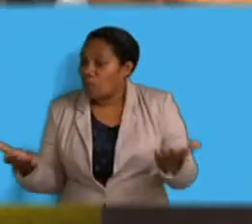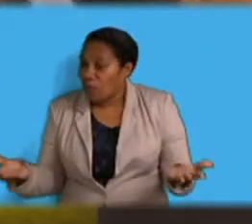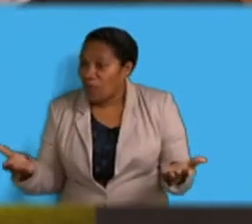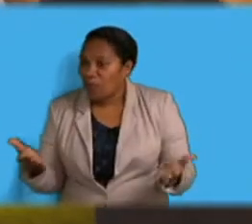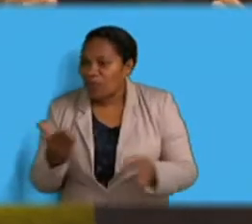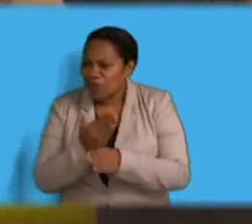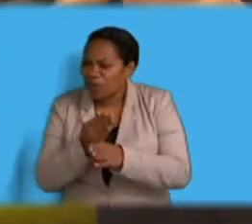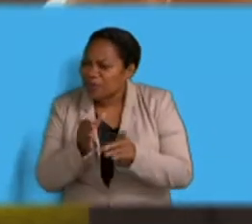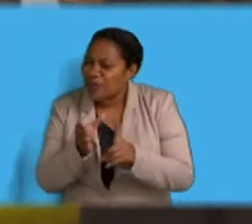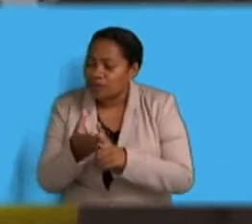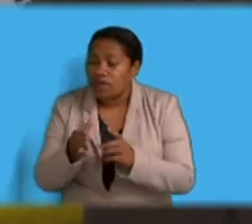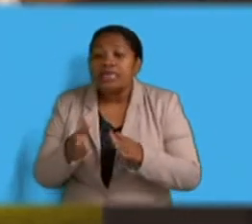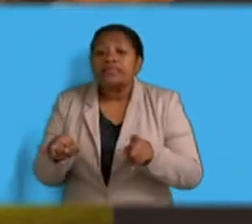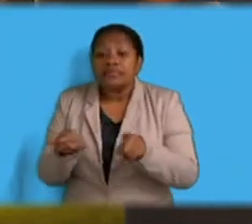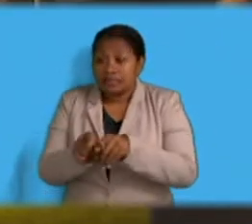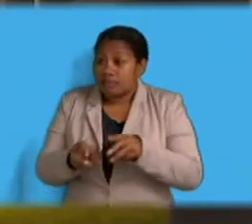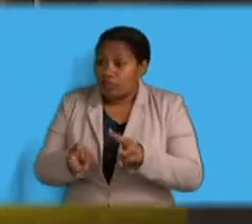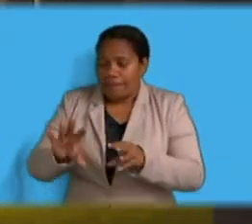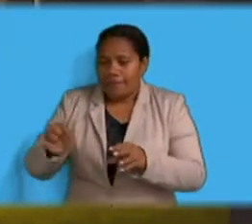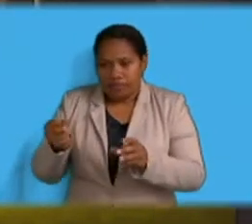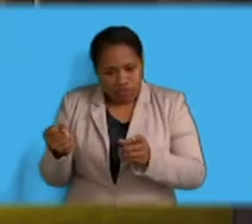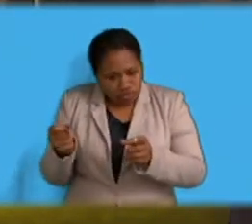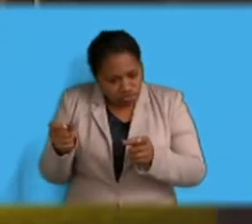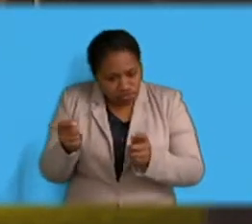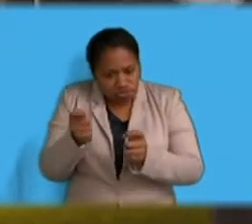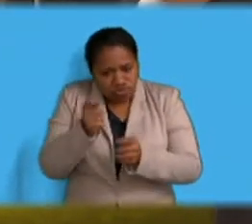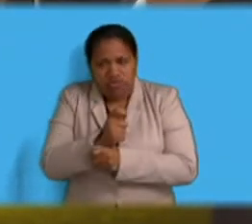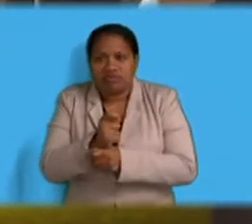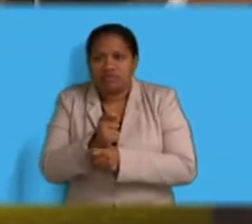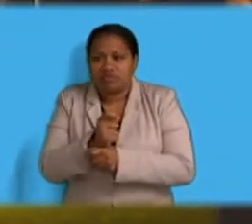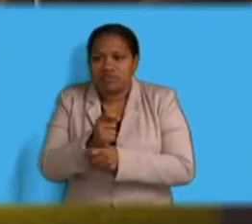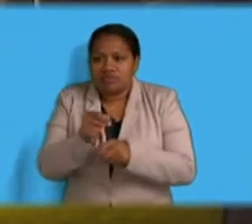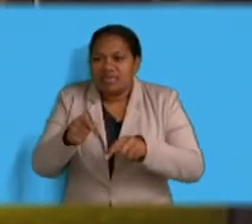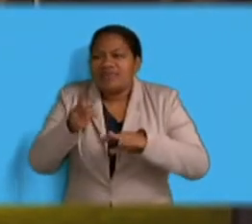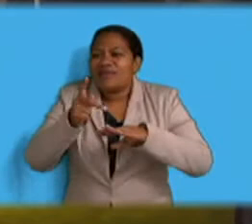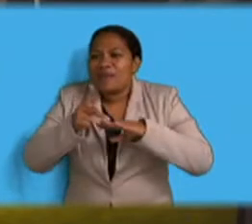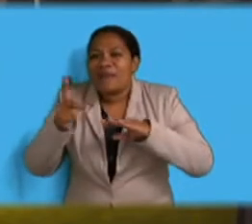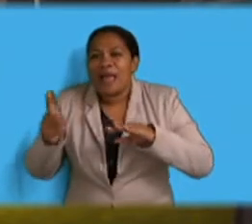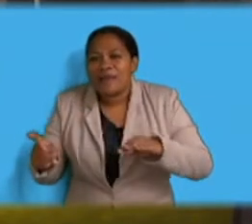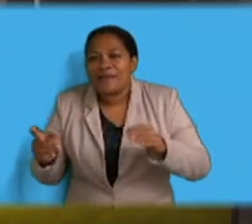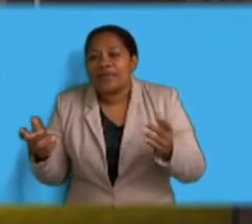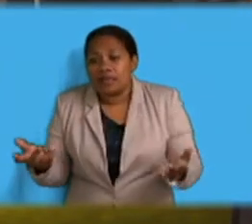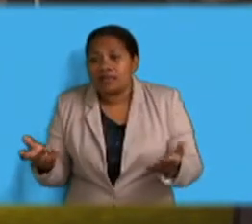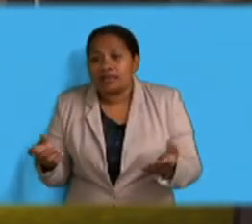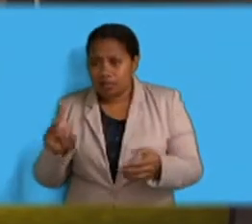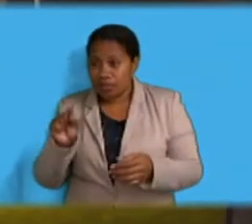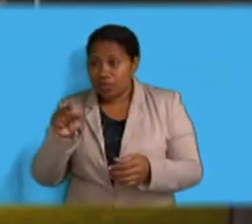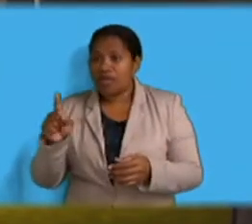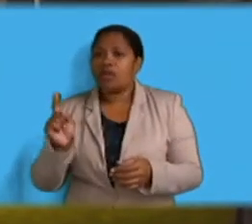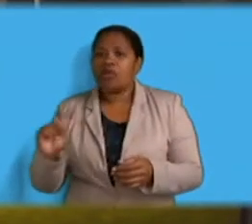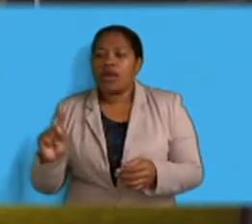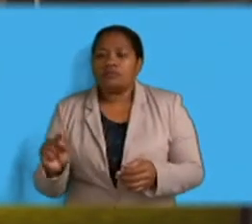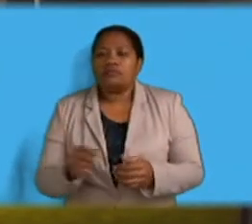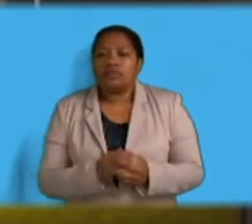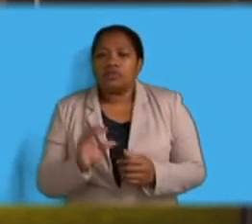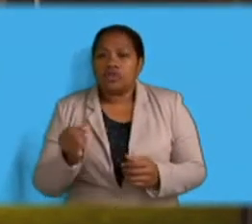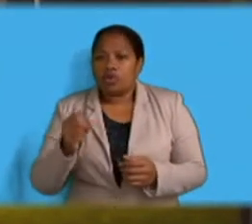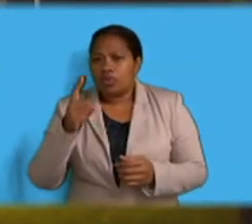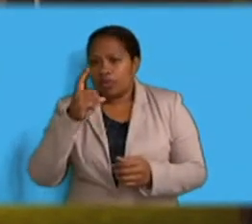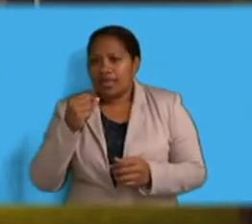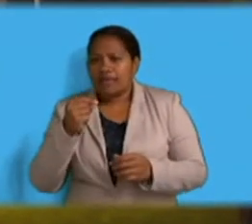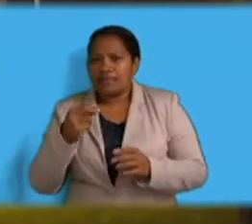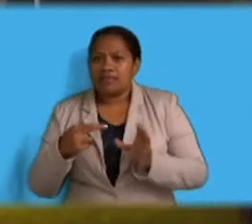the culture in Parliament, and I know some of us are doing that on both sides of Parliament, in terms of being responsive to the